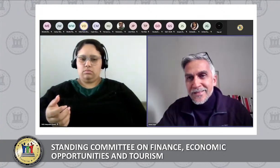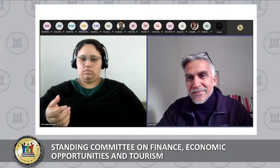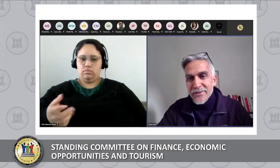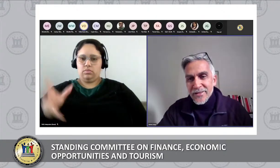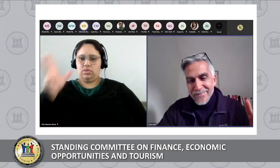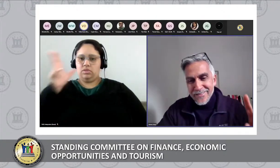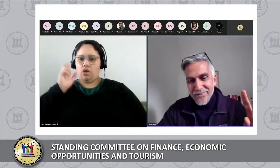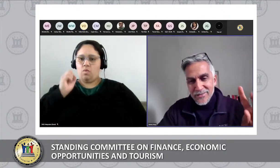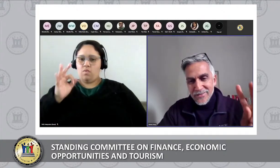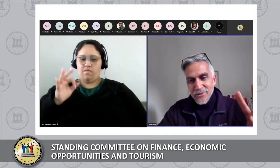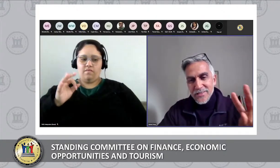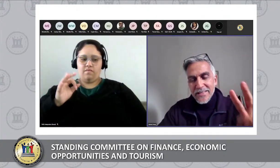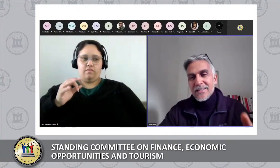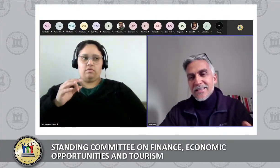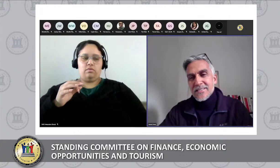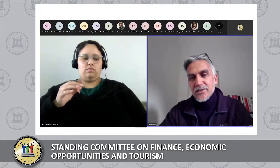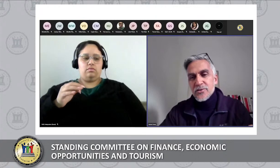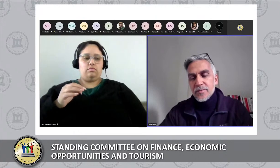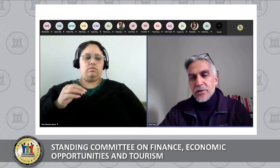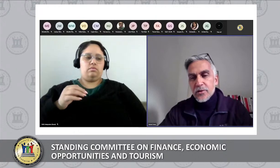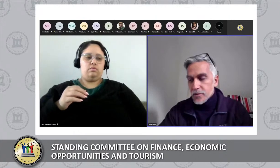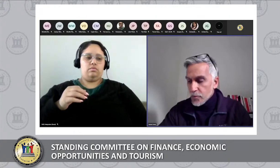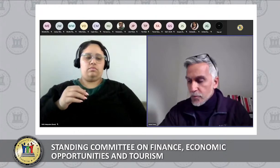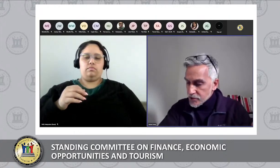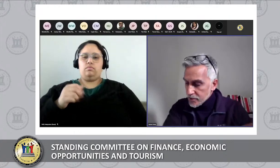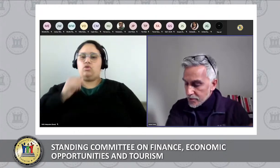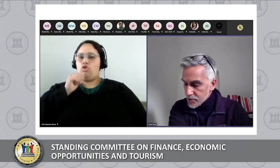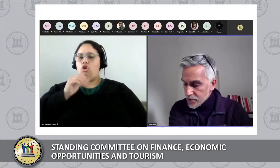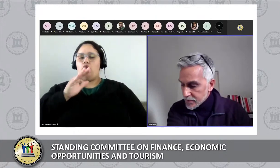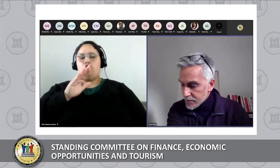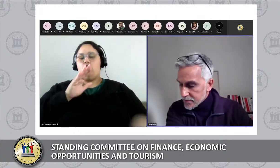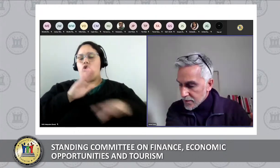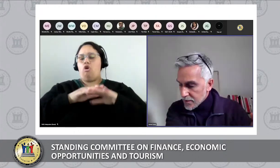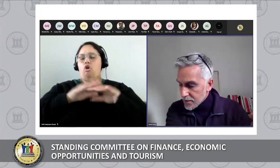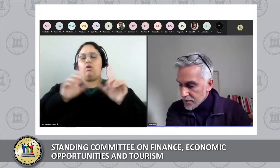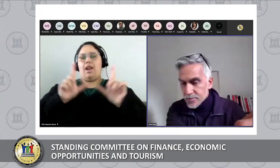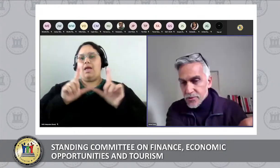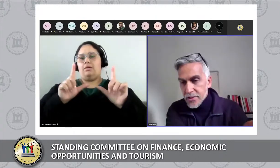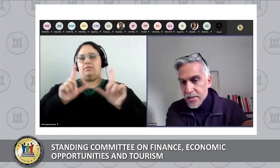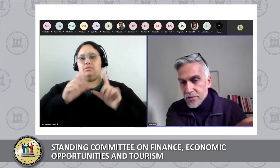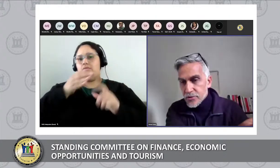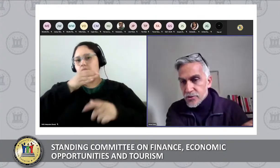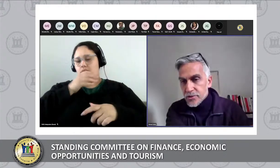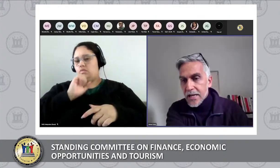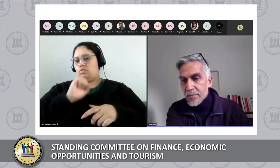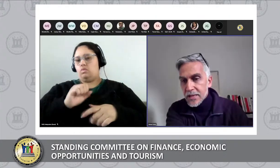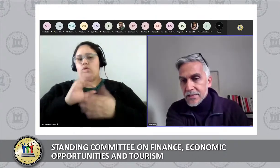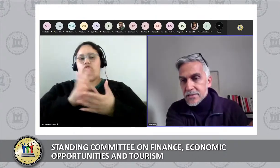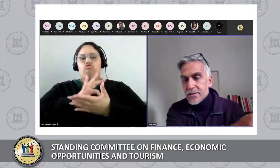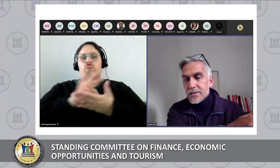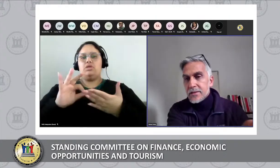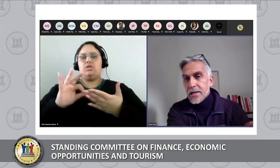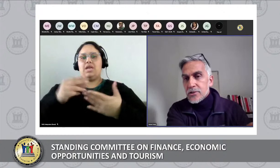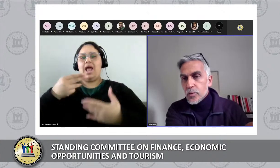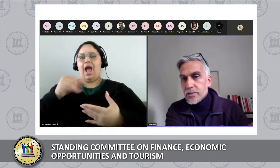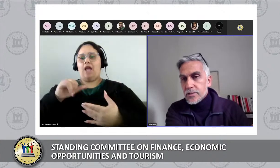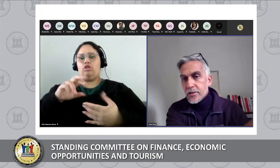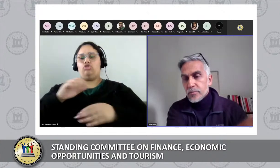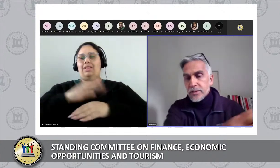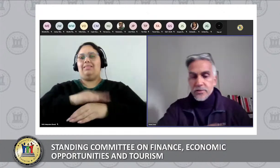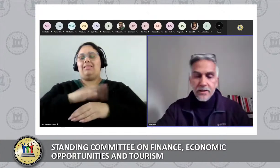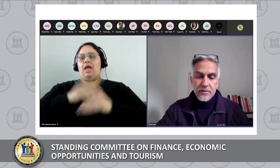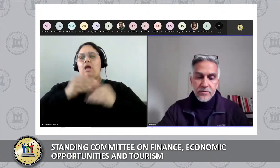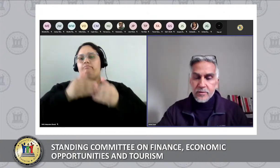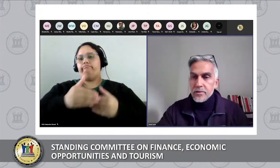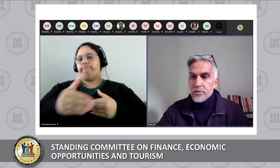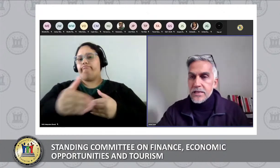Rashid, you're on mute. Sorry. Not on the liquor license, HOD, but on the question the chairperson asked about green hydrogen timelines. I just wanted